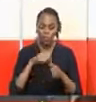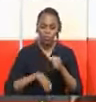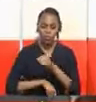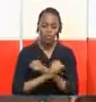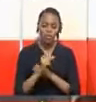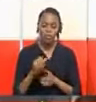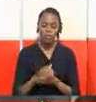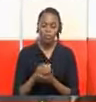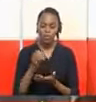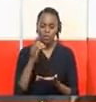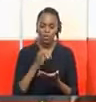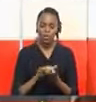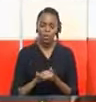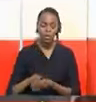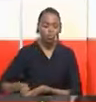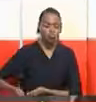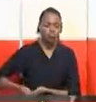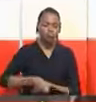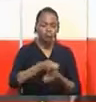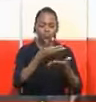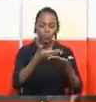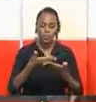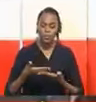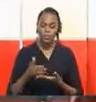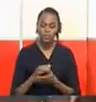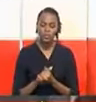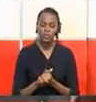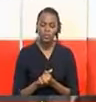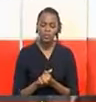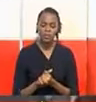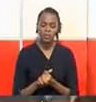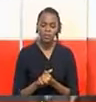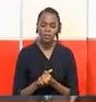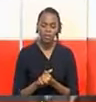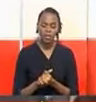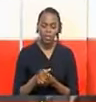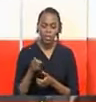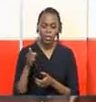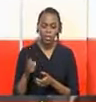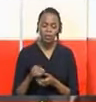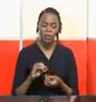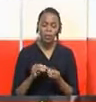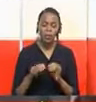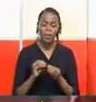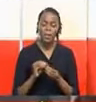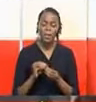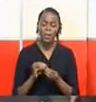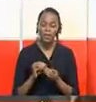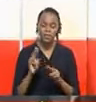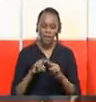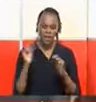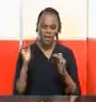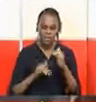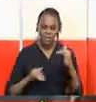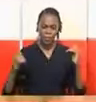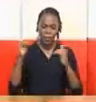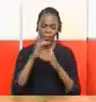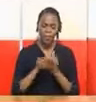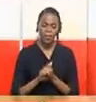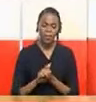awards, golf awards. Dad was a versatile person in everything that he did. And